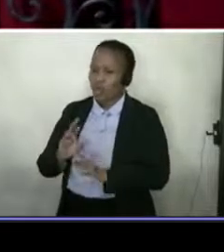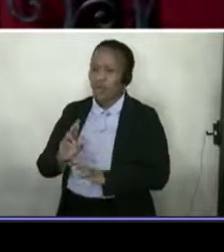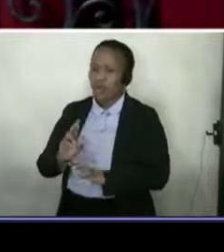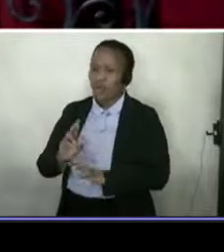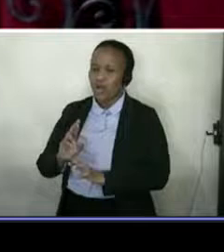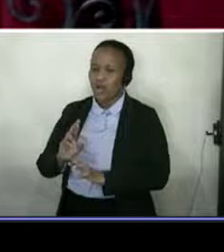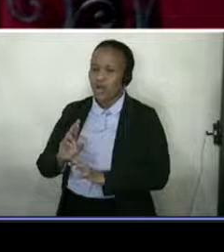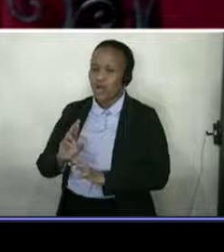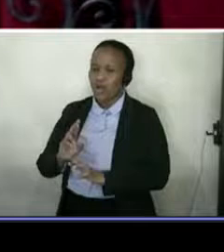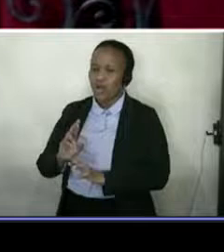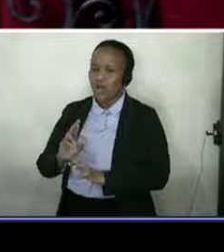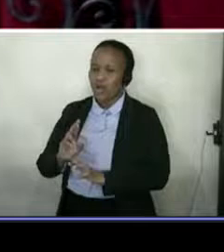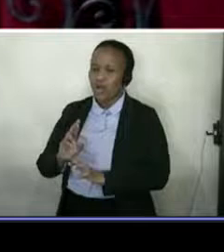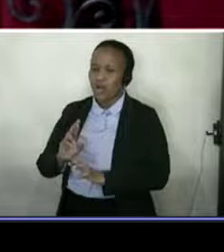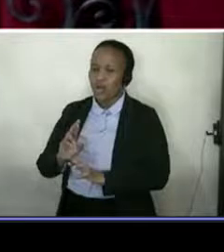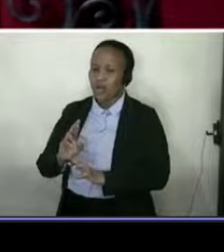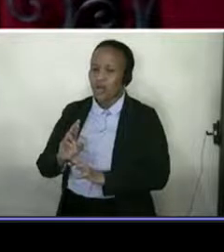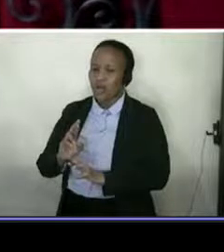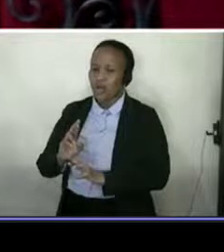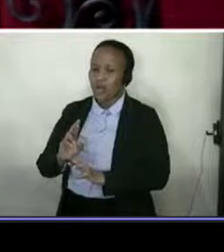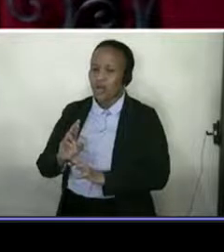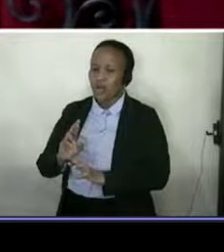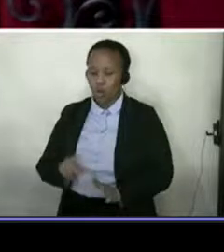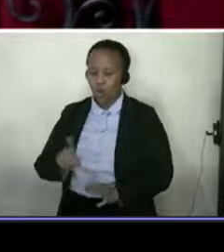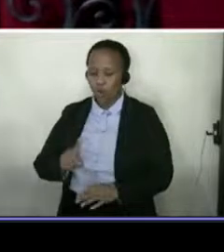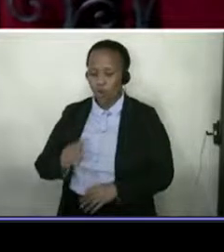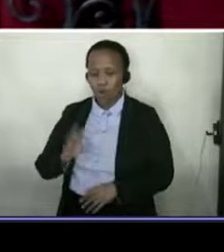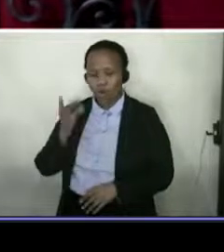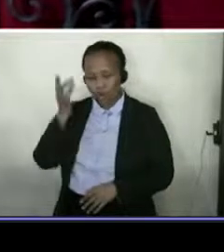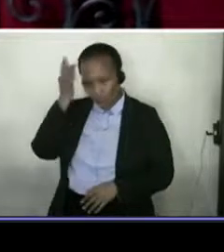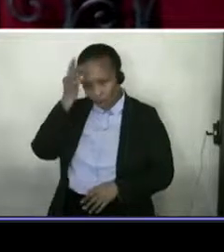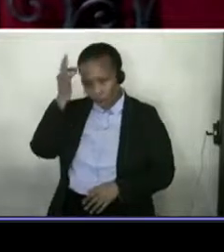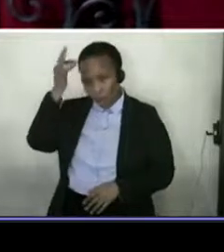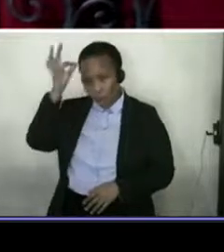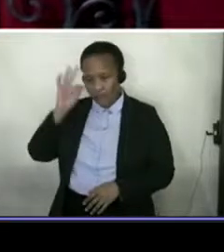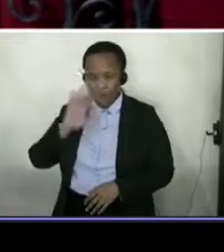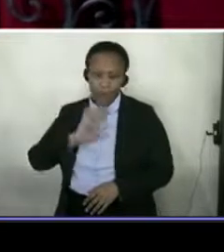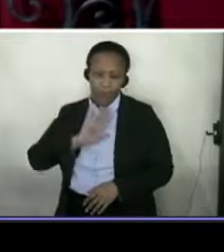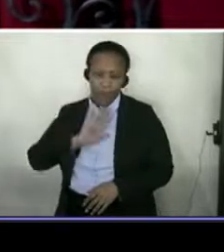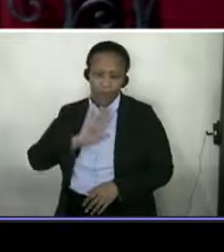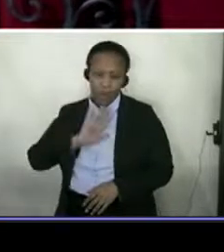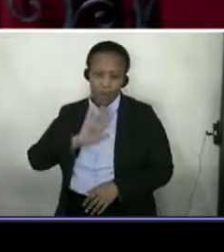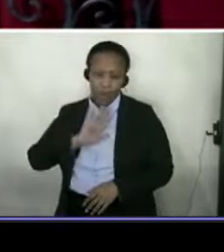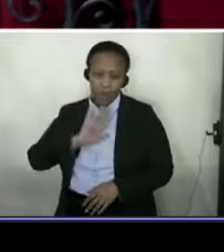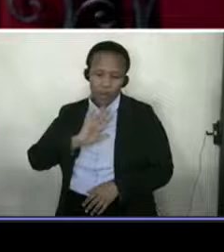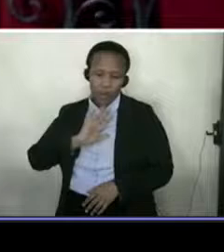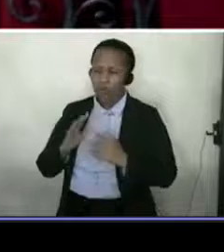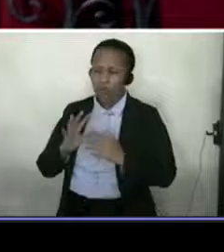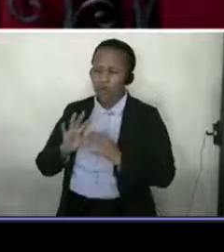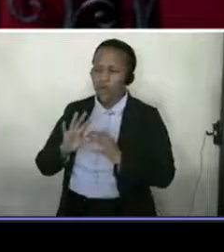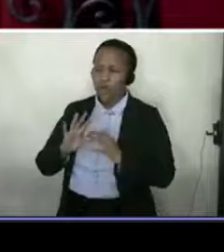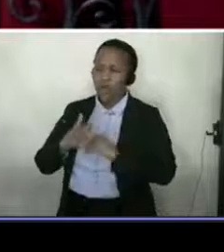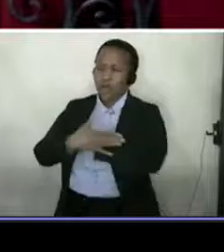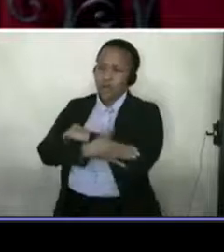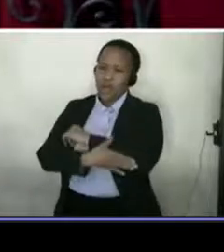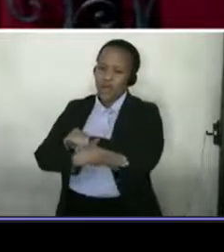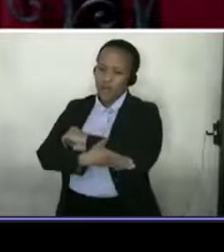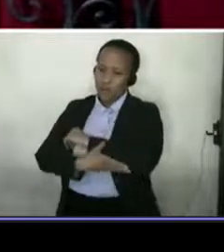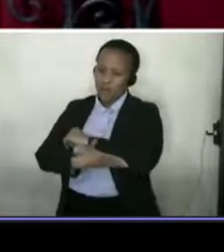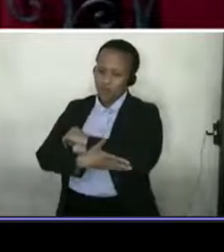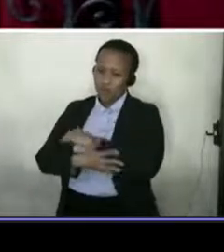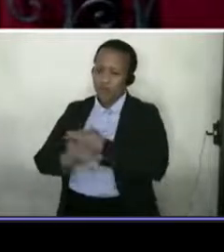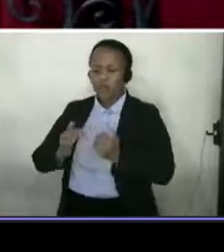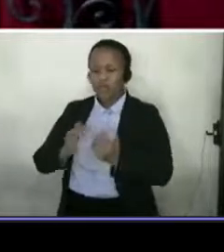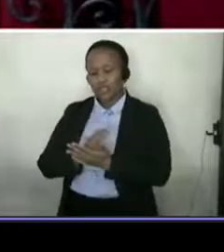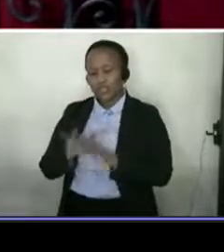abnormal. It shows the skewedness of how governance has become thrashed and trampled in our country. The mindset of those placed in positions